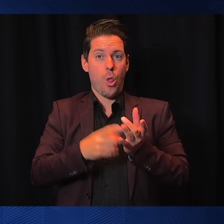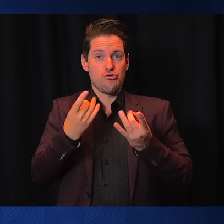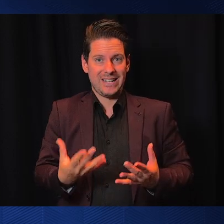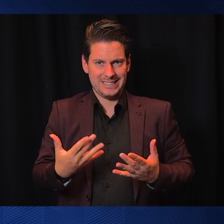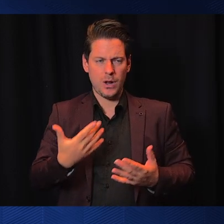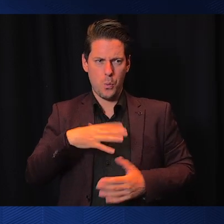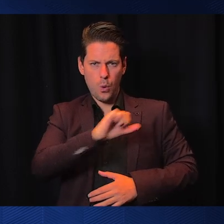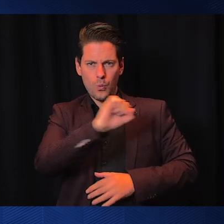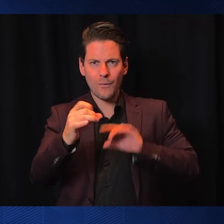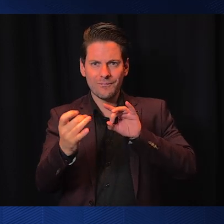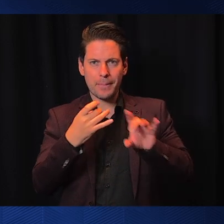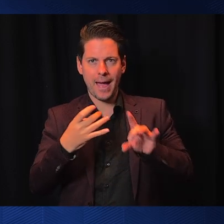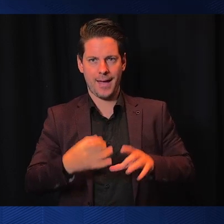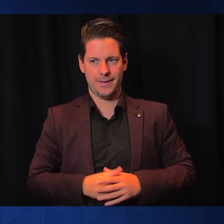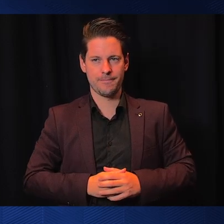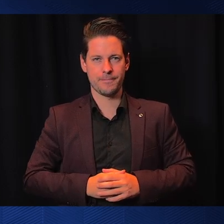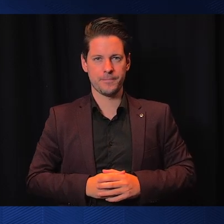your perspectives on that question.